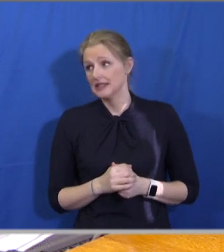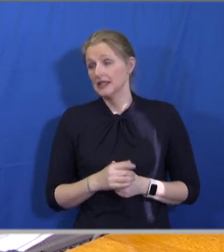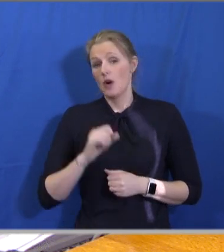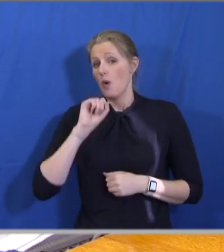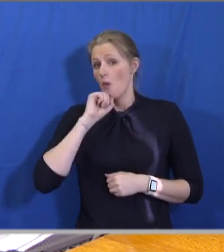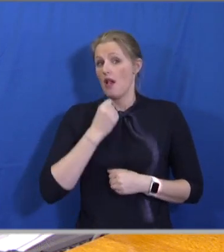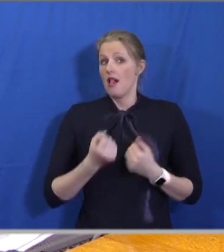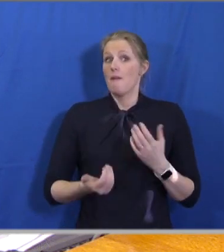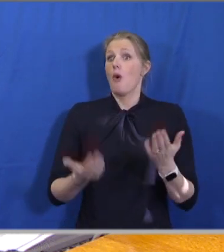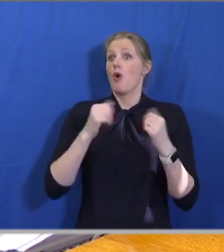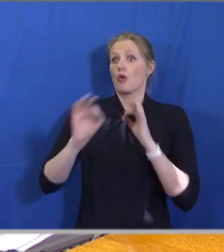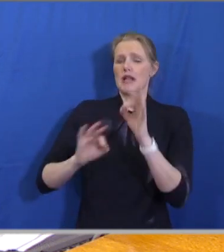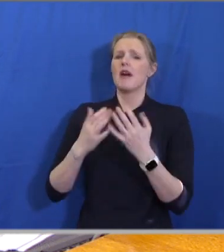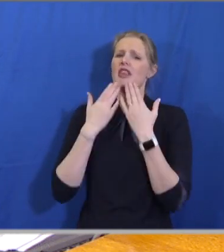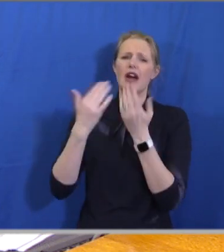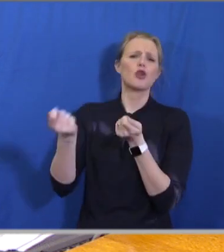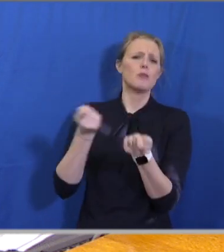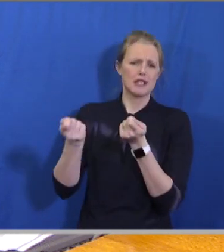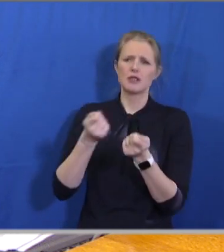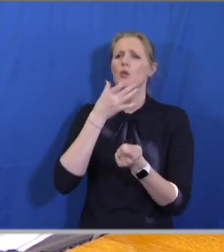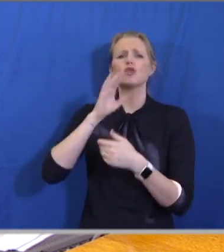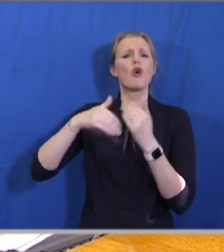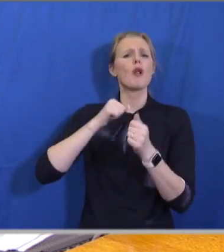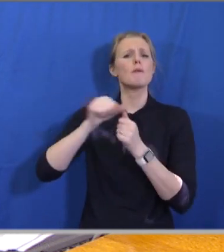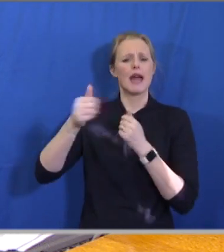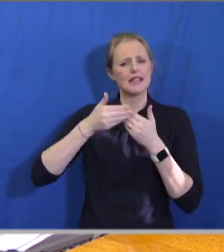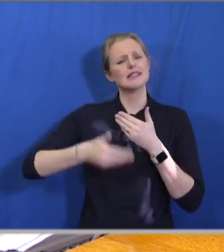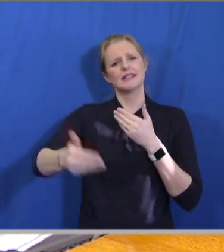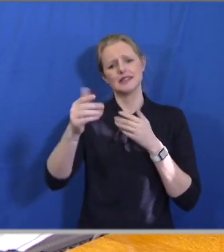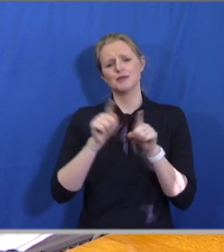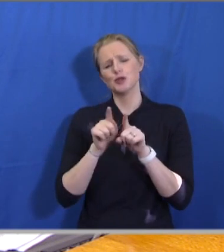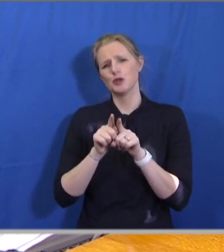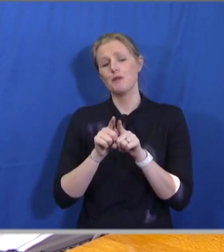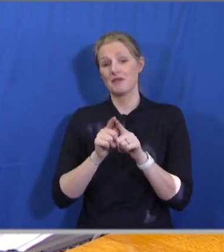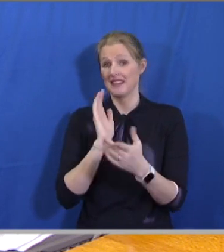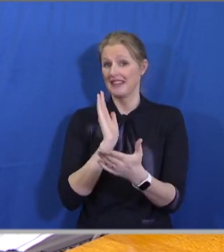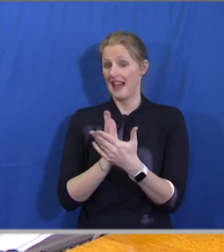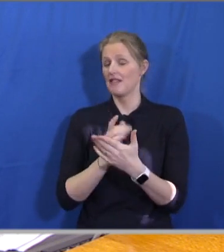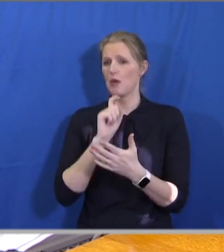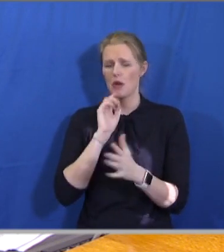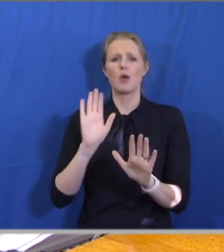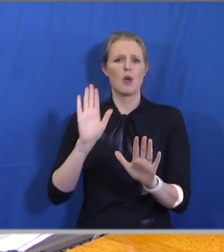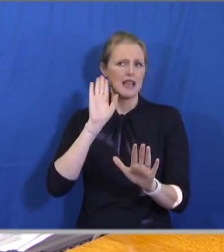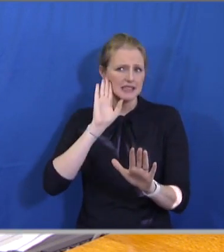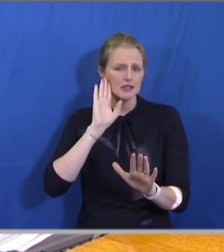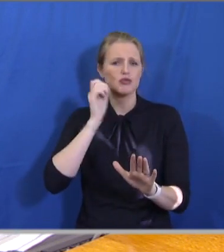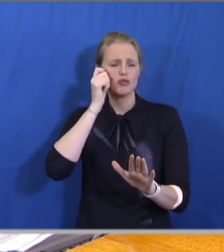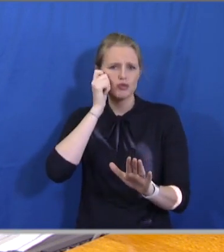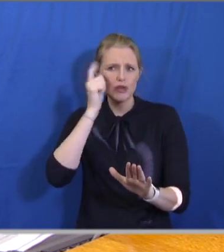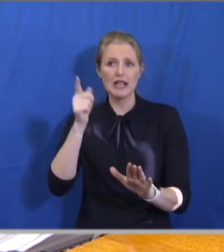other questions. But thank you, Minister, and I wish you all the best in the time ahead as well. And we'll certainly take on board the fact that you want the questions to